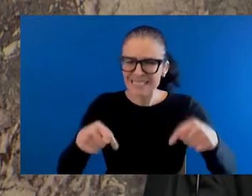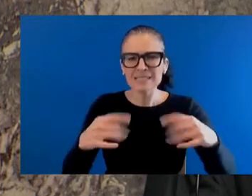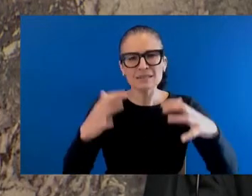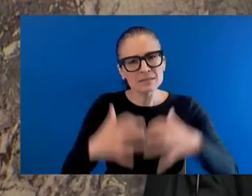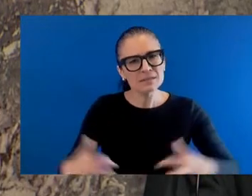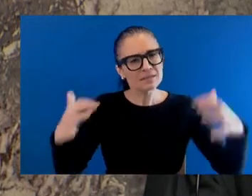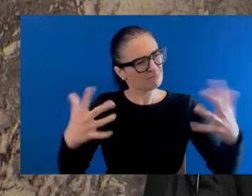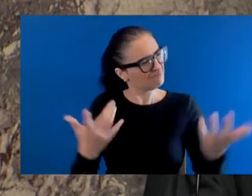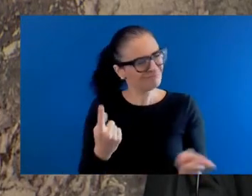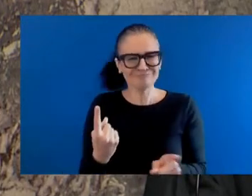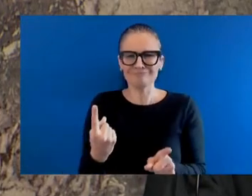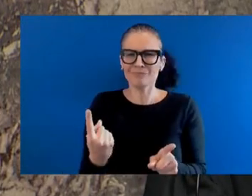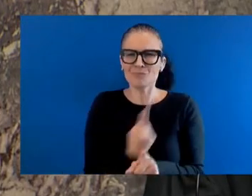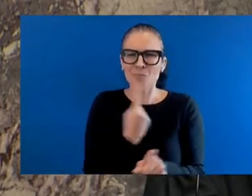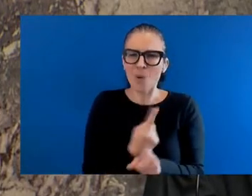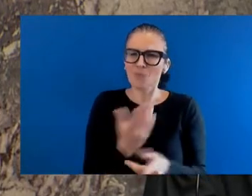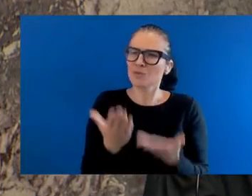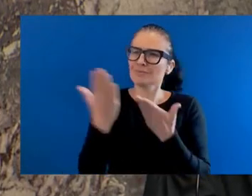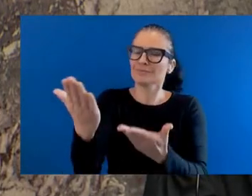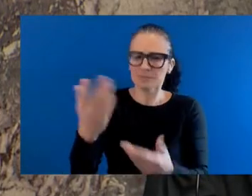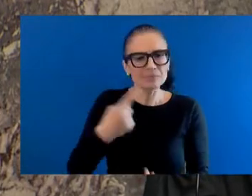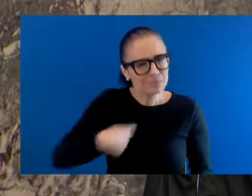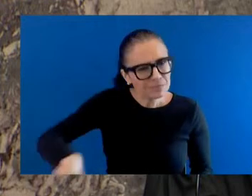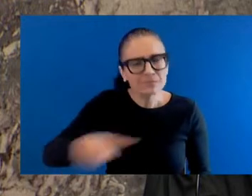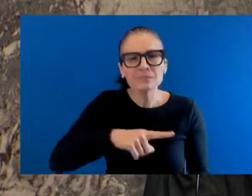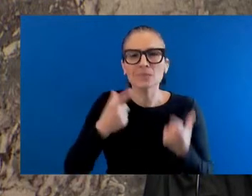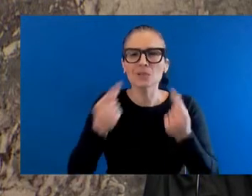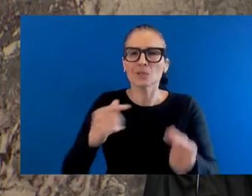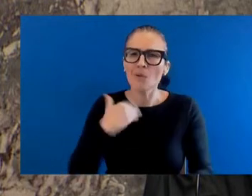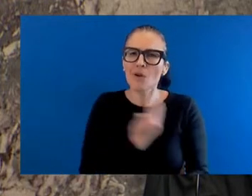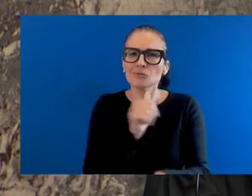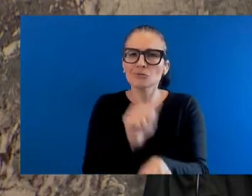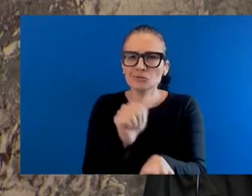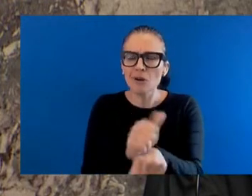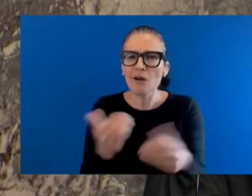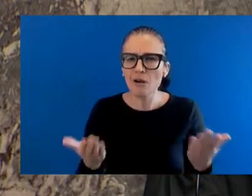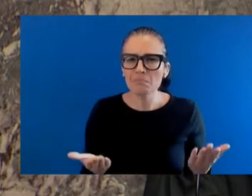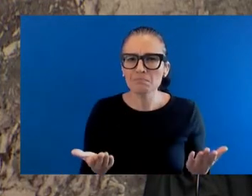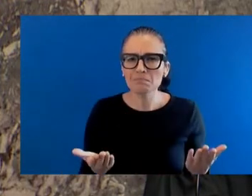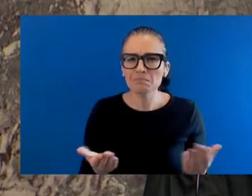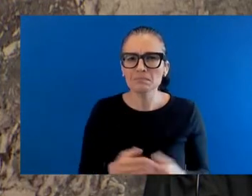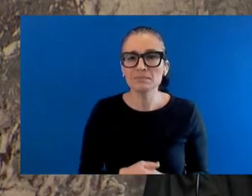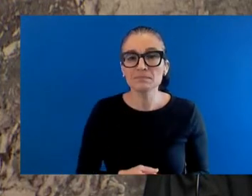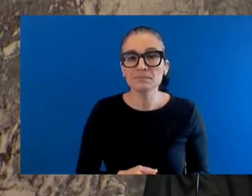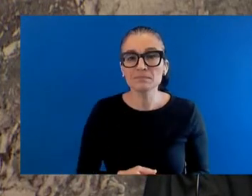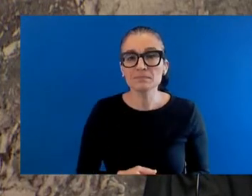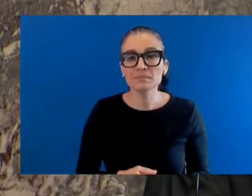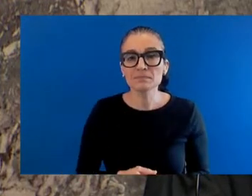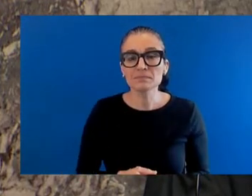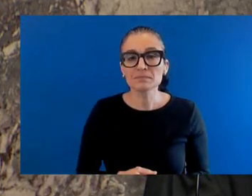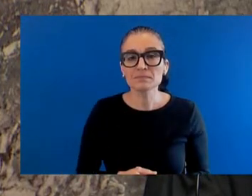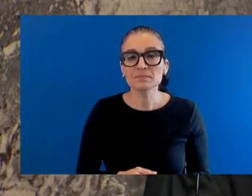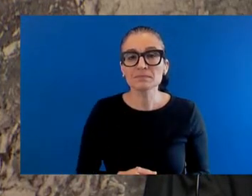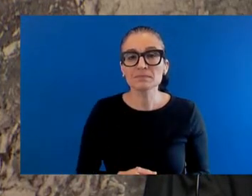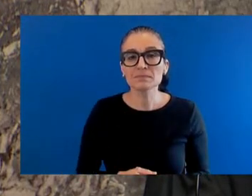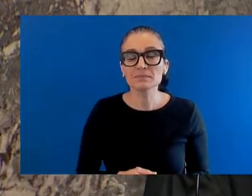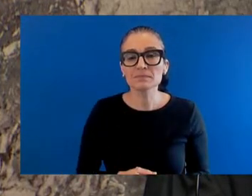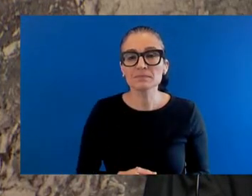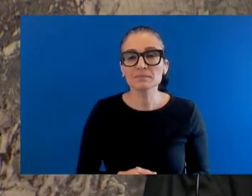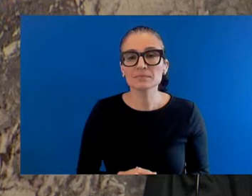province. The reputation of the BC Legislature is at stake here as well. It's not just government.